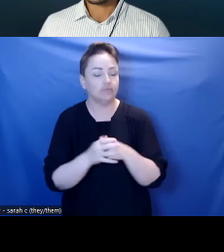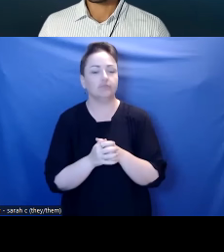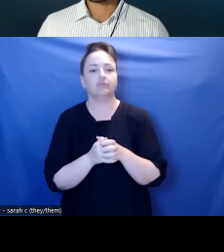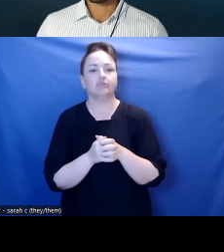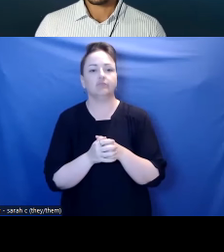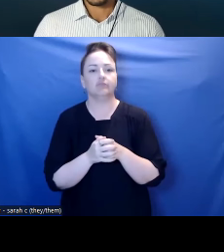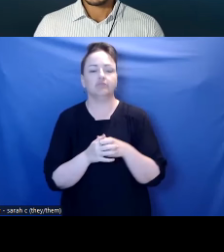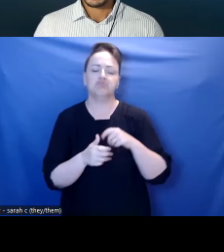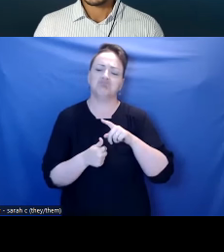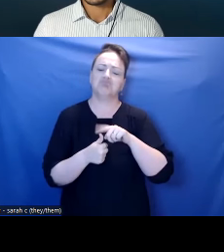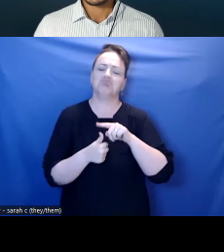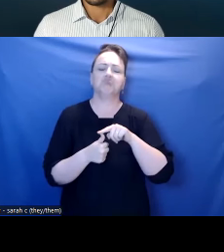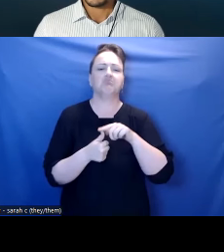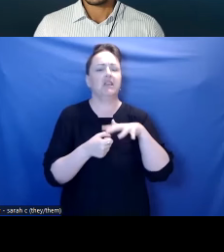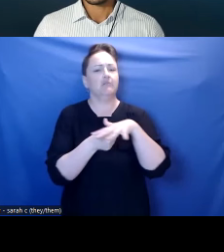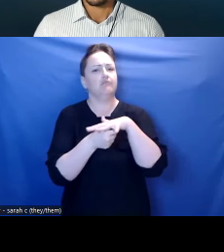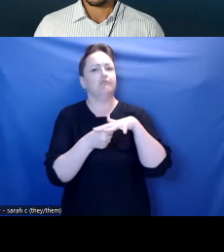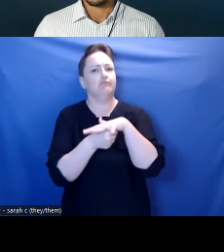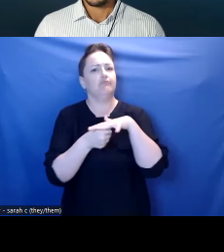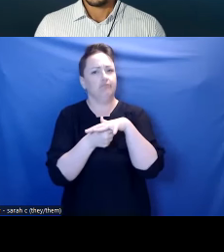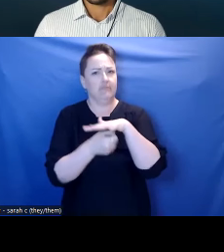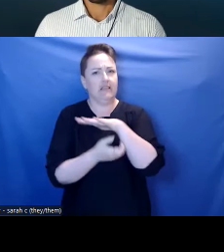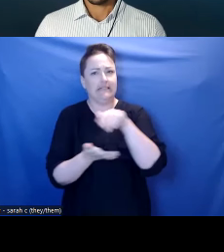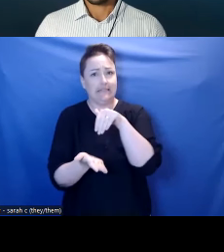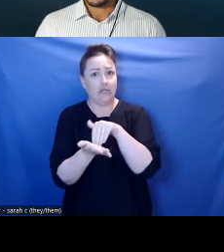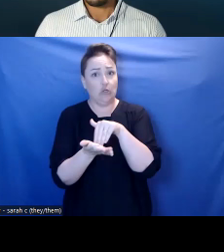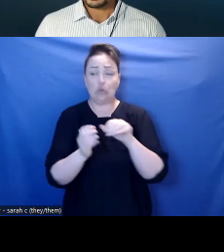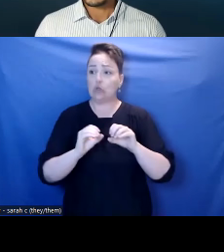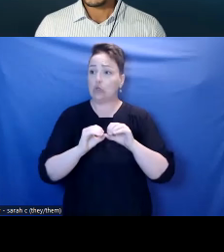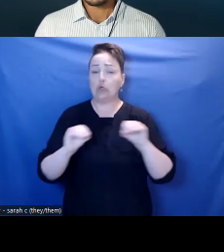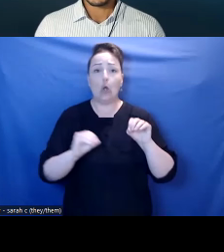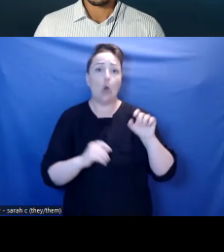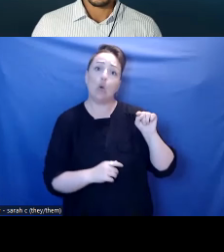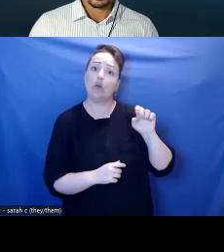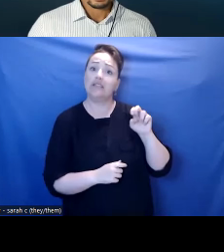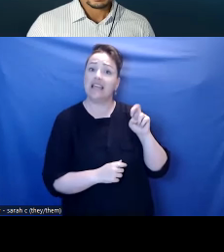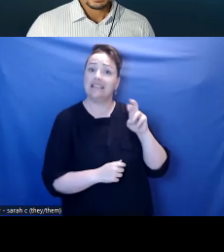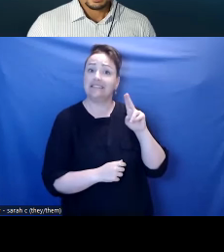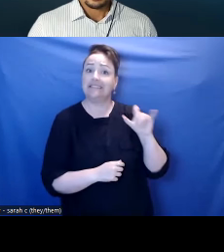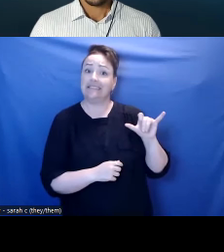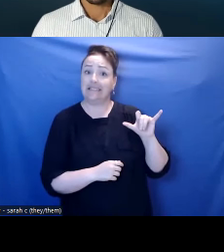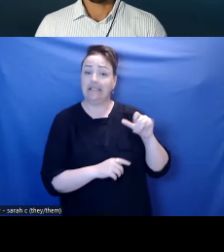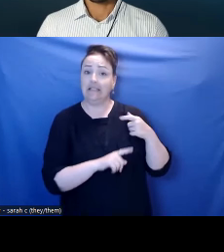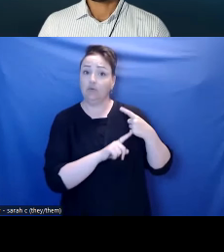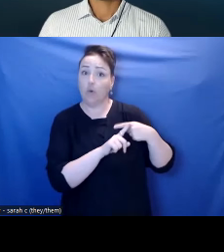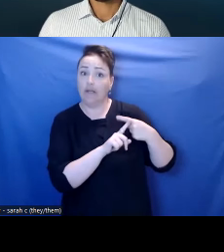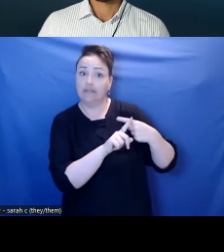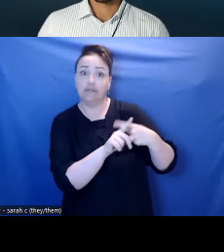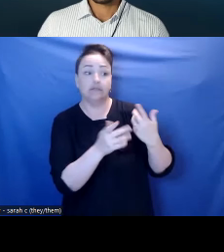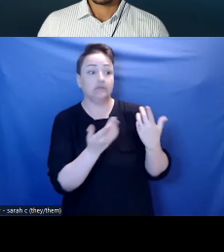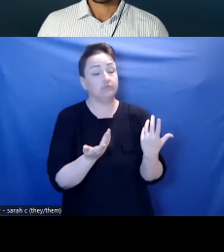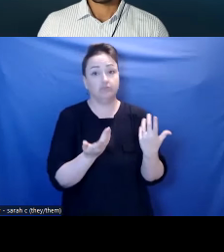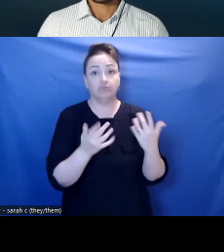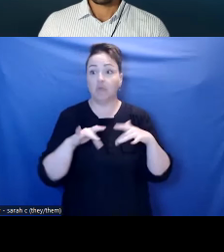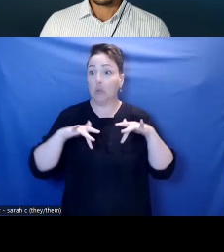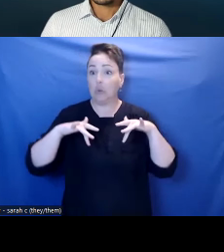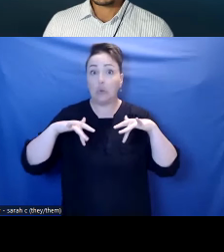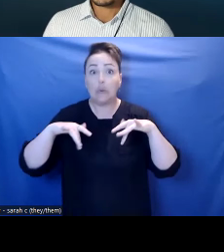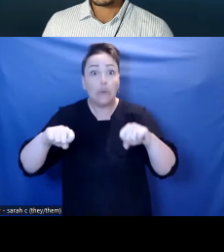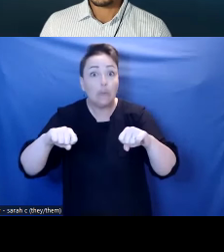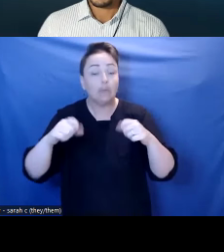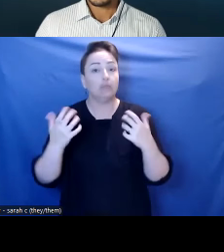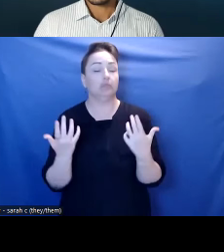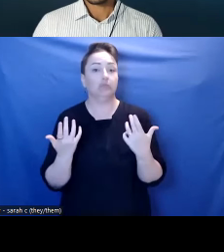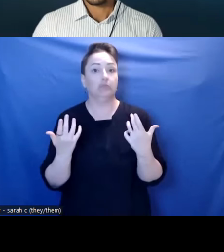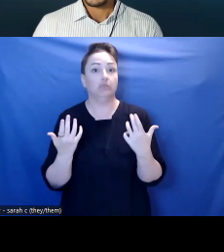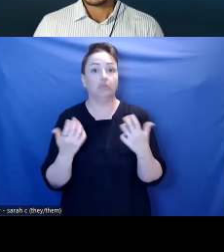retail centers with low tenancy rates or that have had high vacancies for several years? Are they vacant or underutilized retail